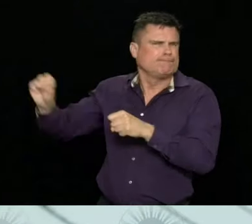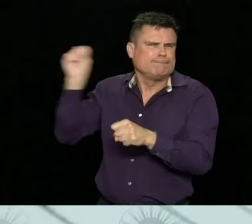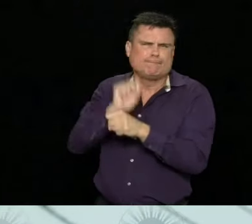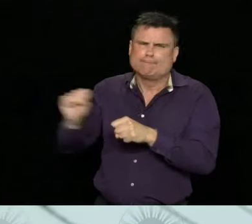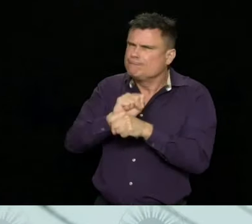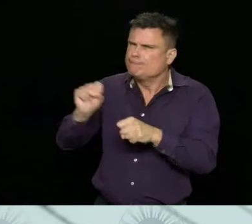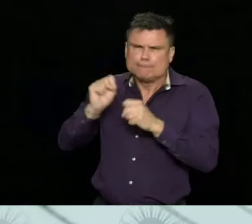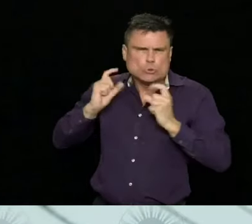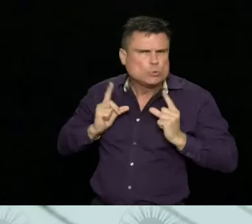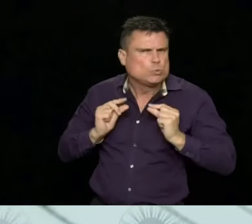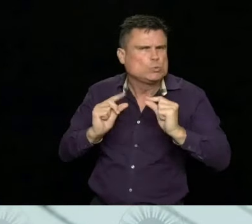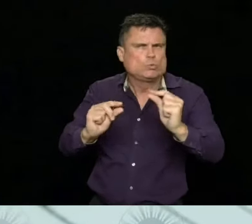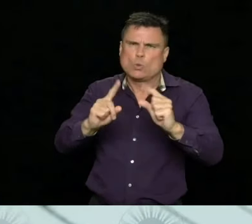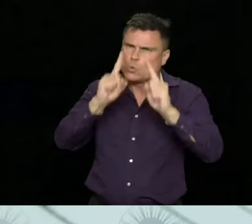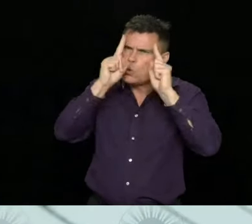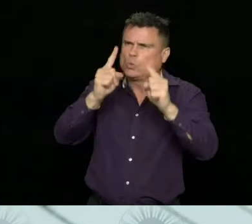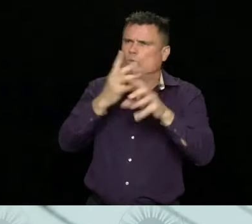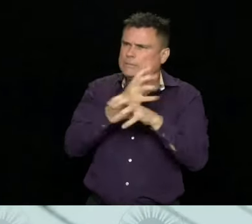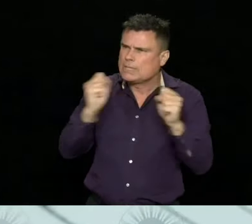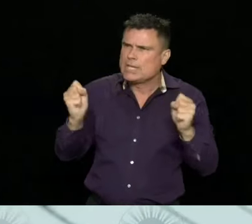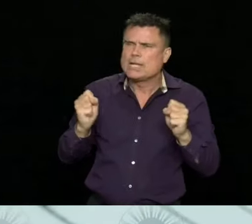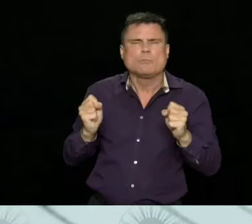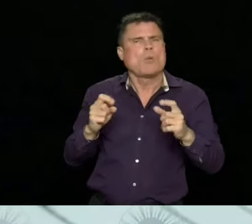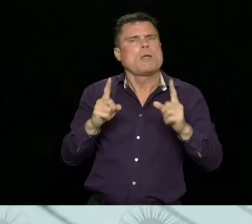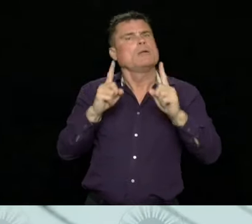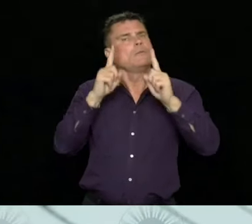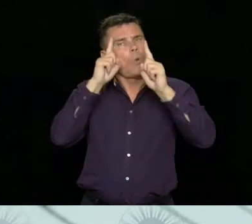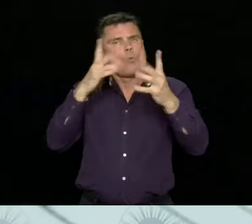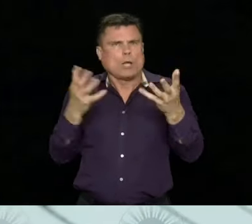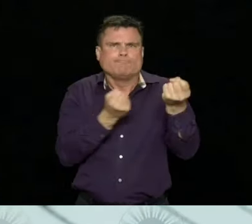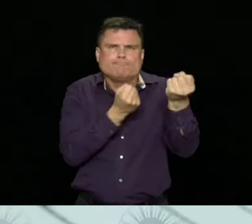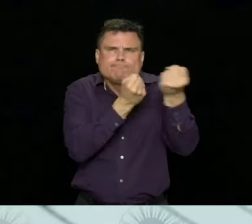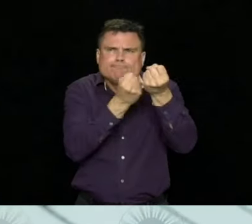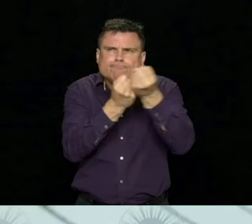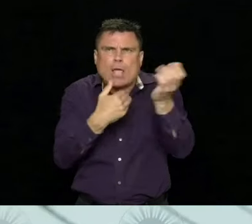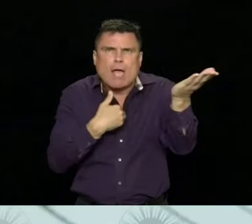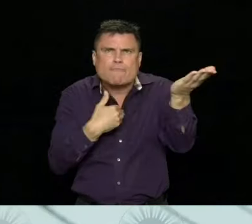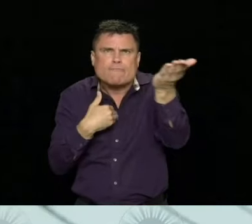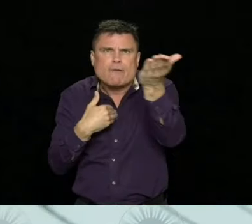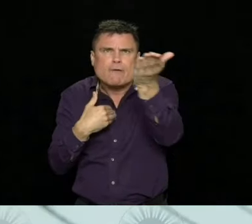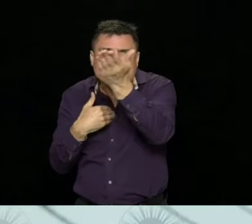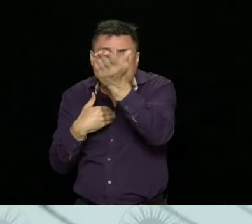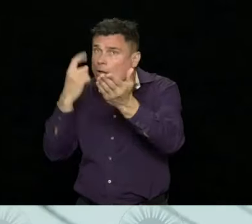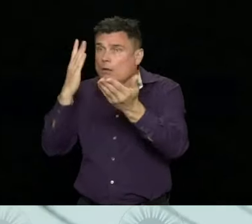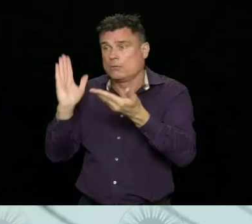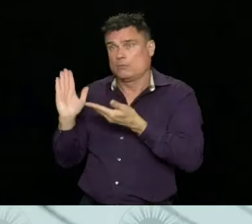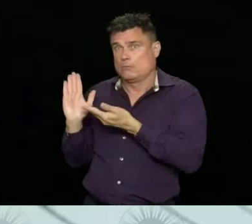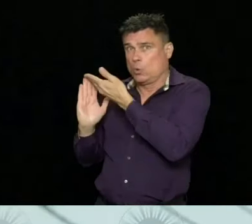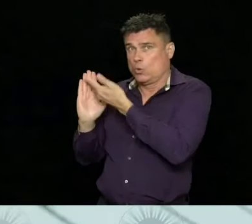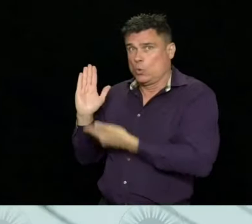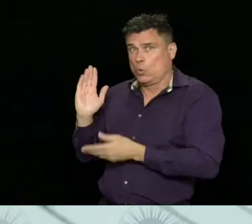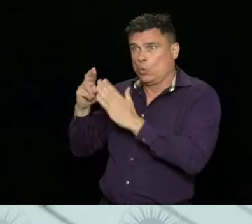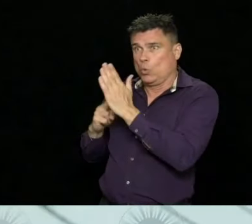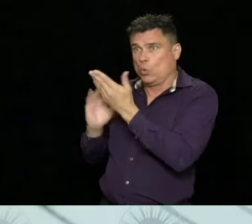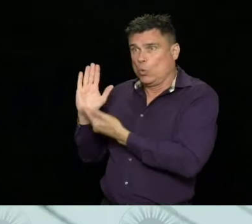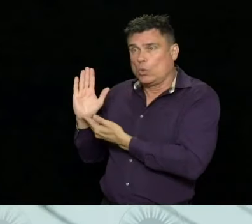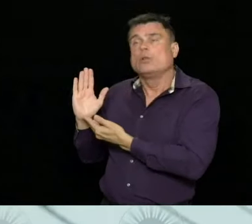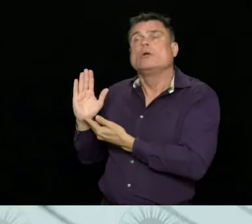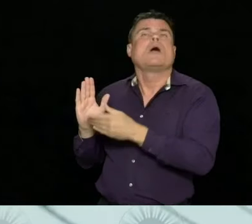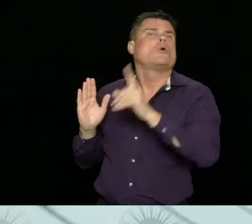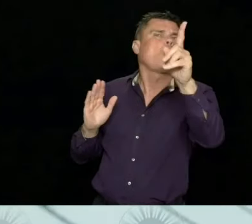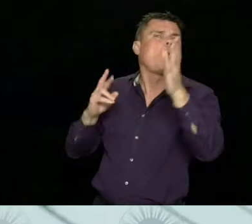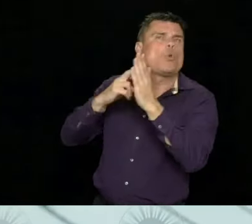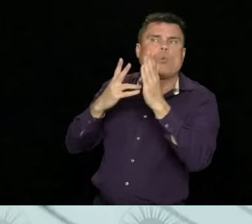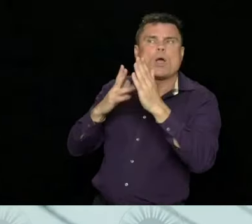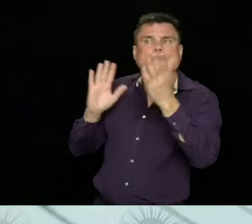the support, they know what the guidelines are, they can build their own based on and build upon those guidelines that the WorkSafeBC